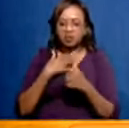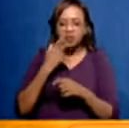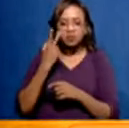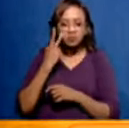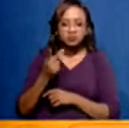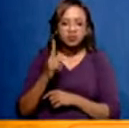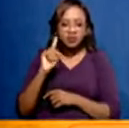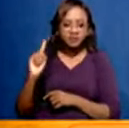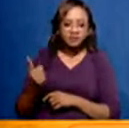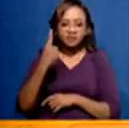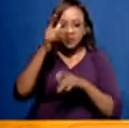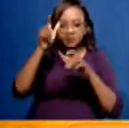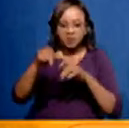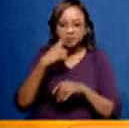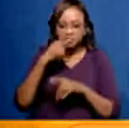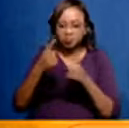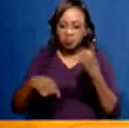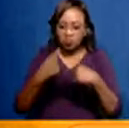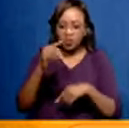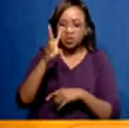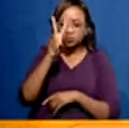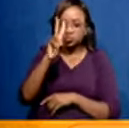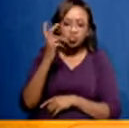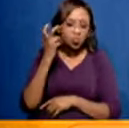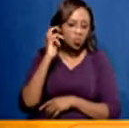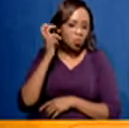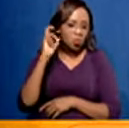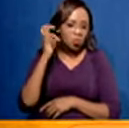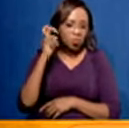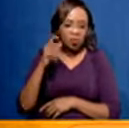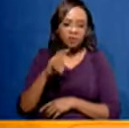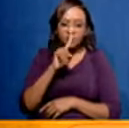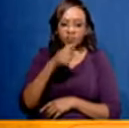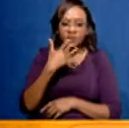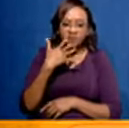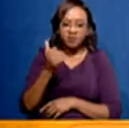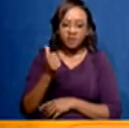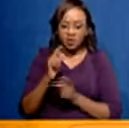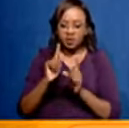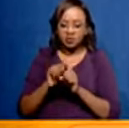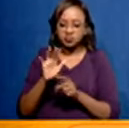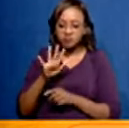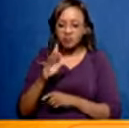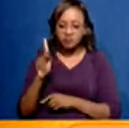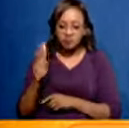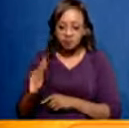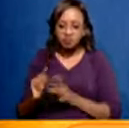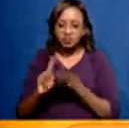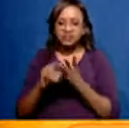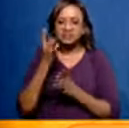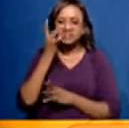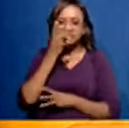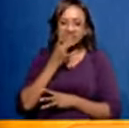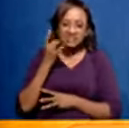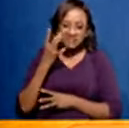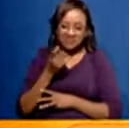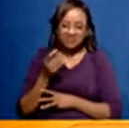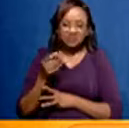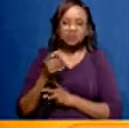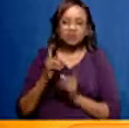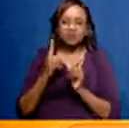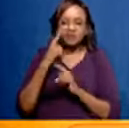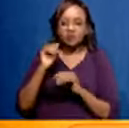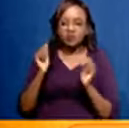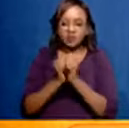person who won 2 gold medals on the 1500 and the 5 kilometers and a silver medal on the 10 kilometers. So